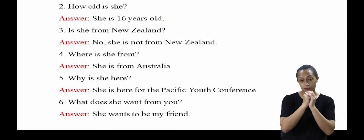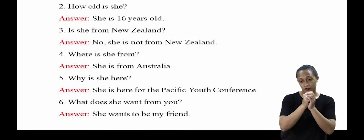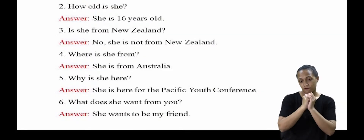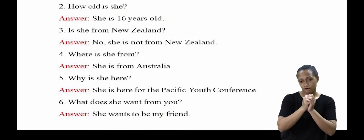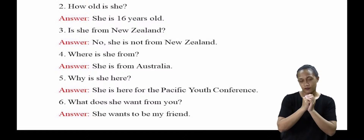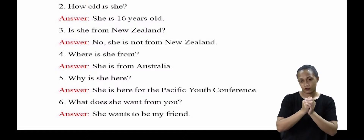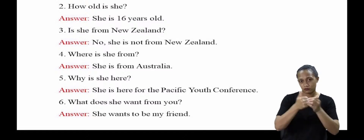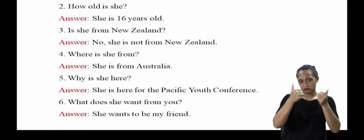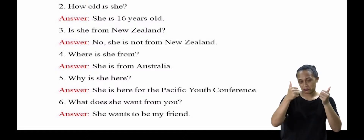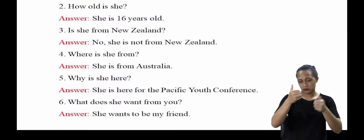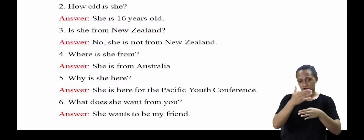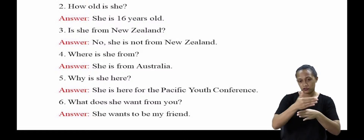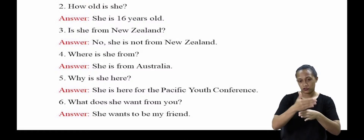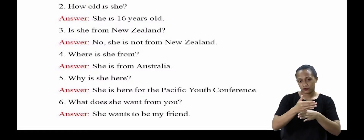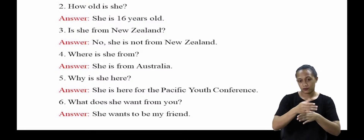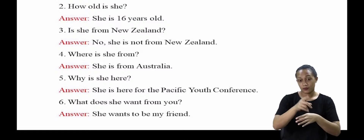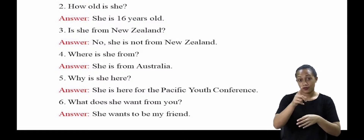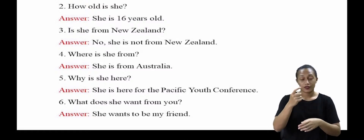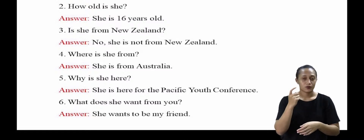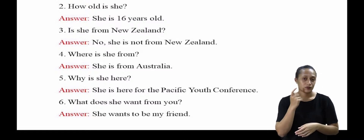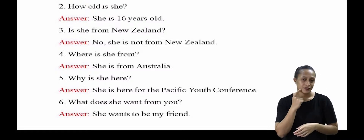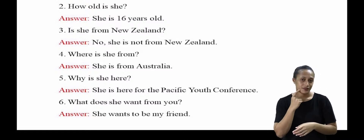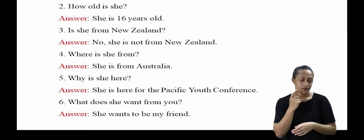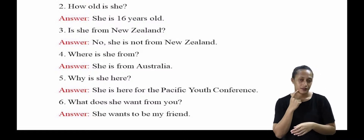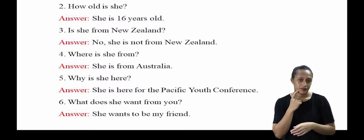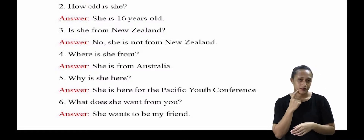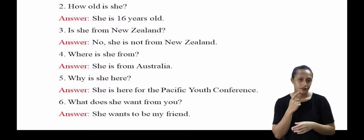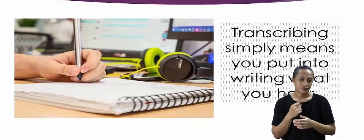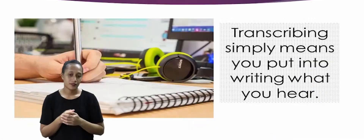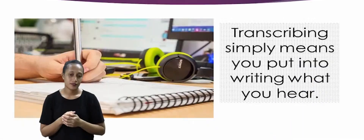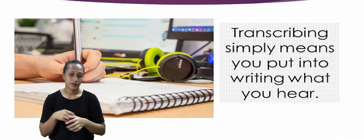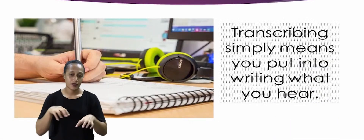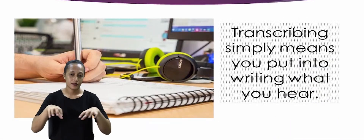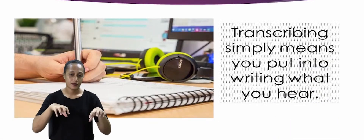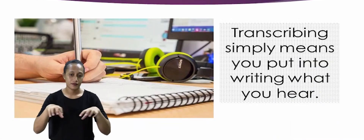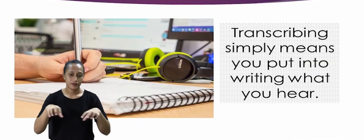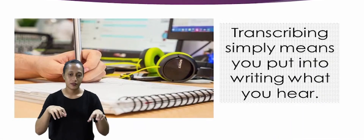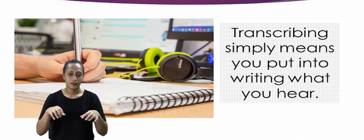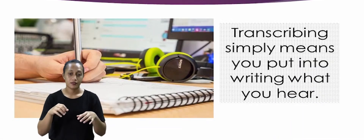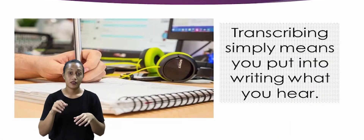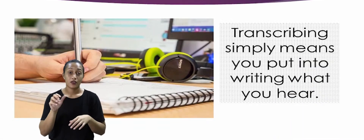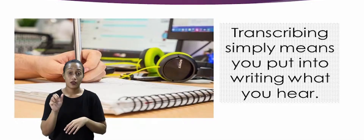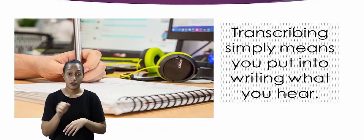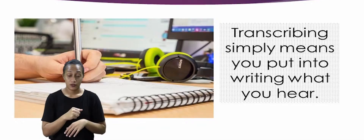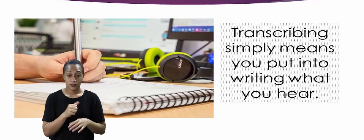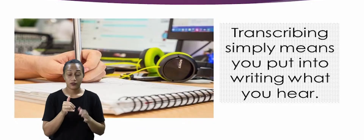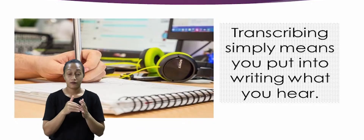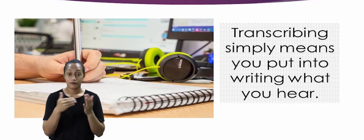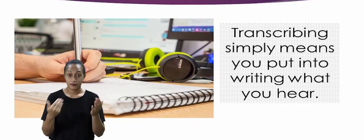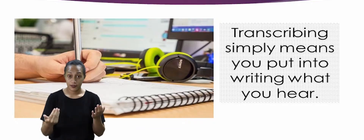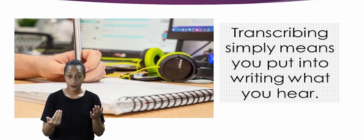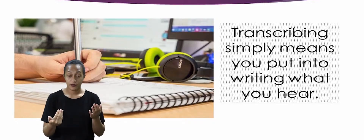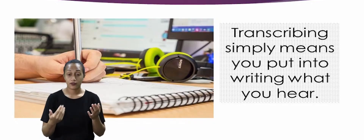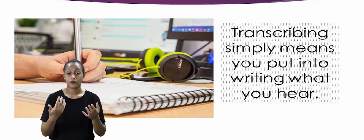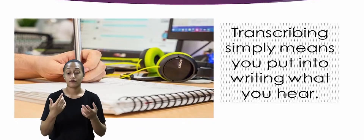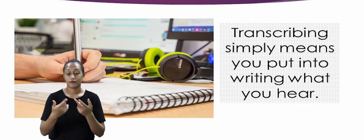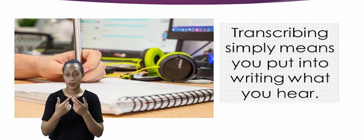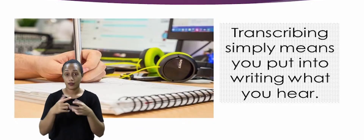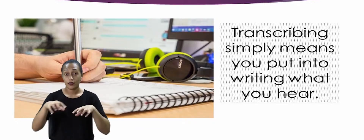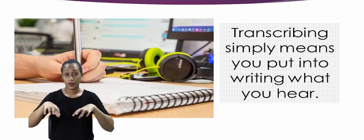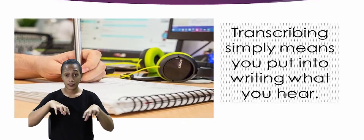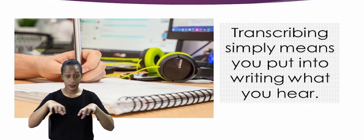Great job, everyone. That was an easy one, wasn't it? All right, we're going to do